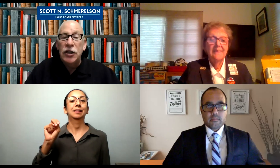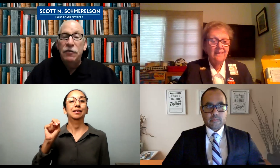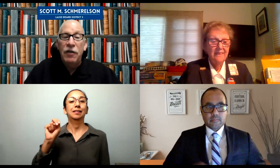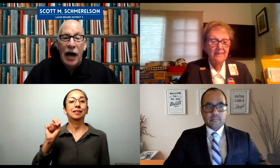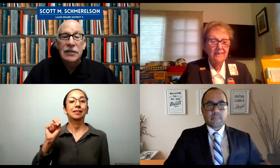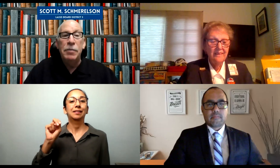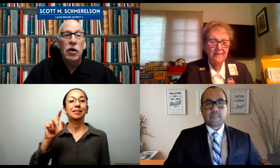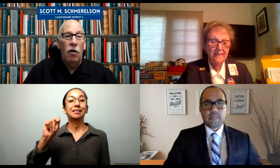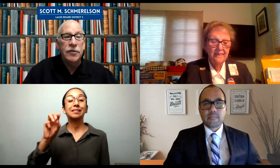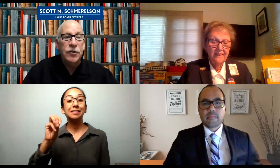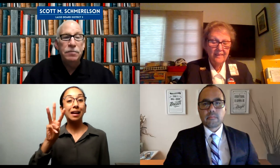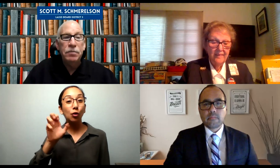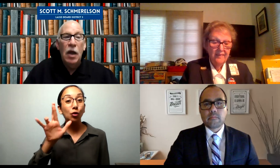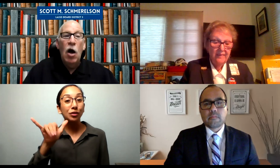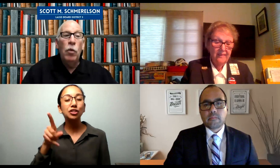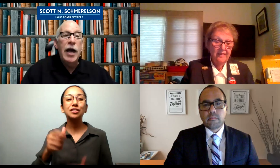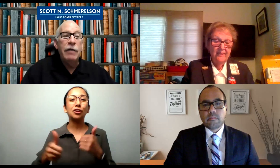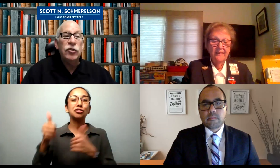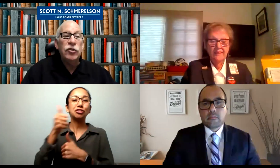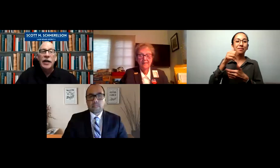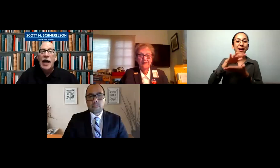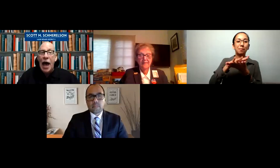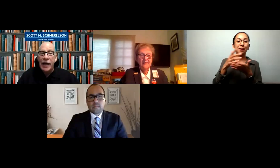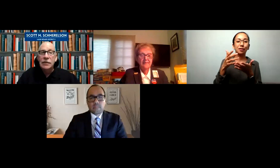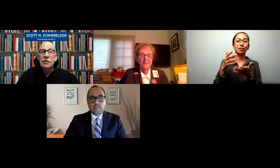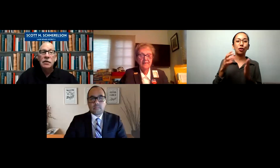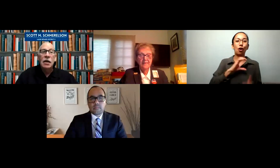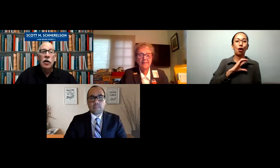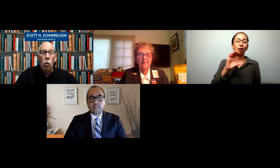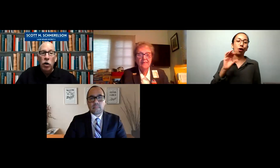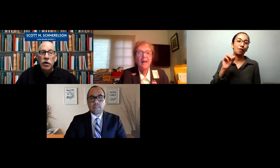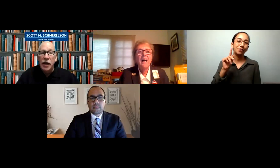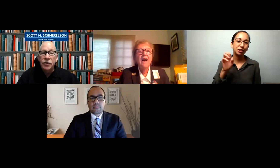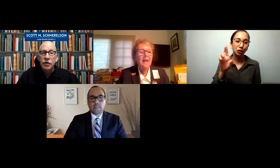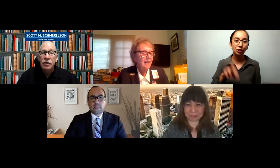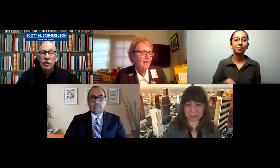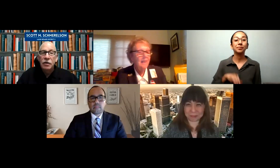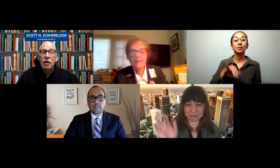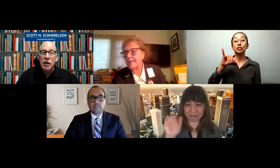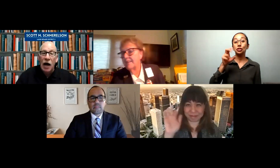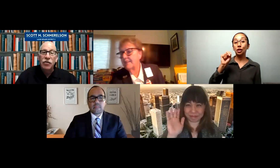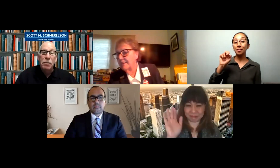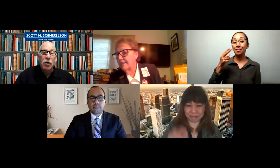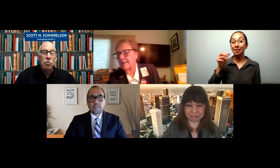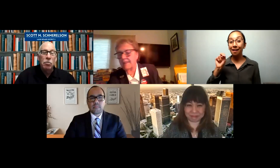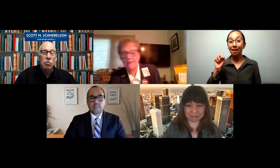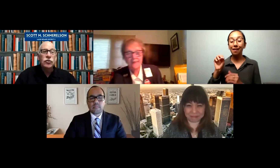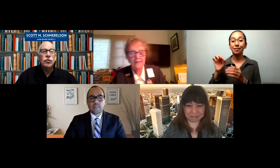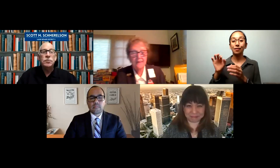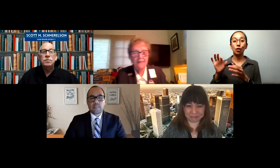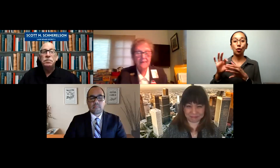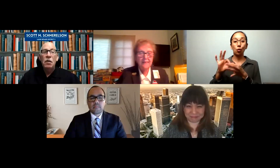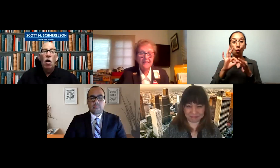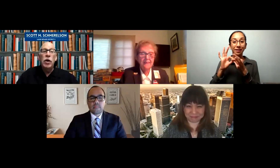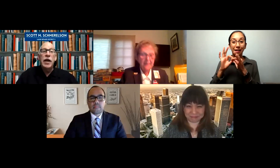our Chief Academic Officer. We have John Han, Coordinator, Beyond the Bell